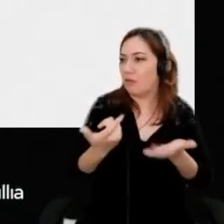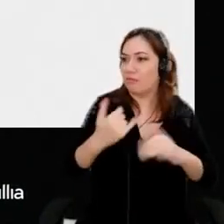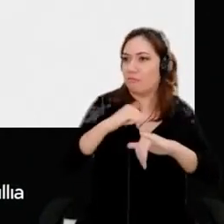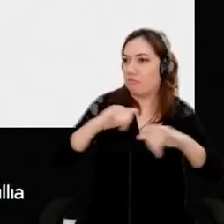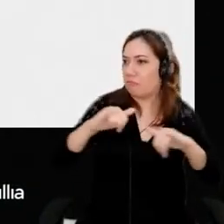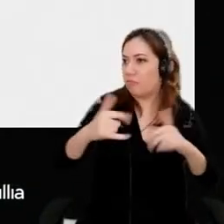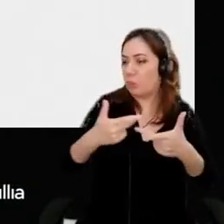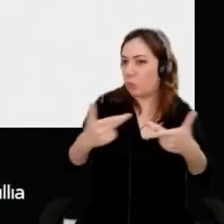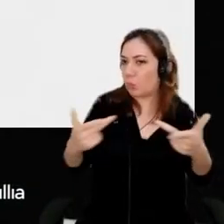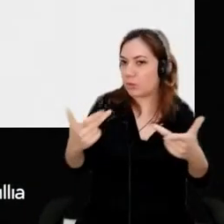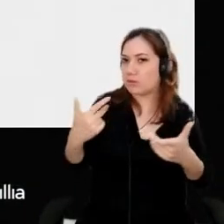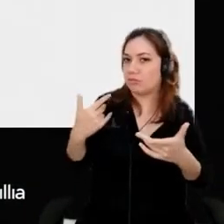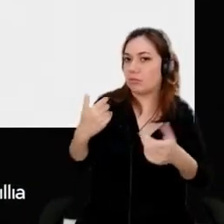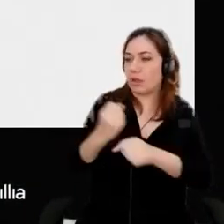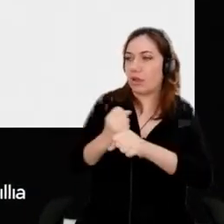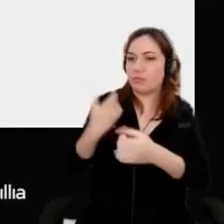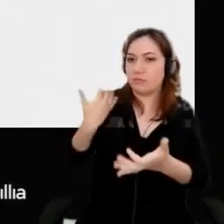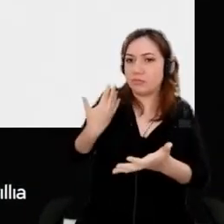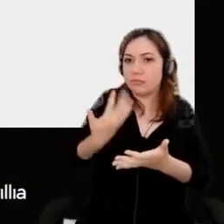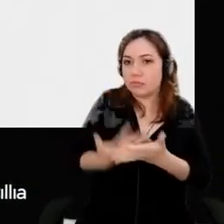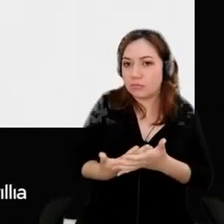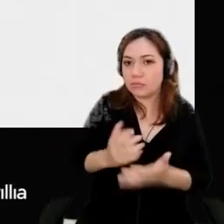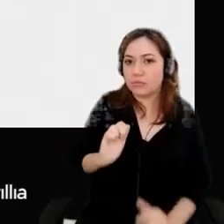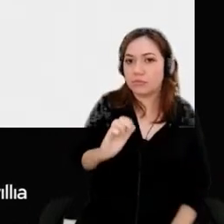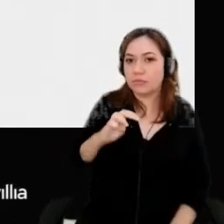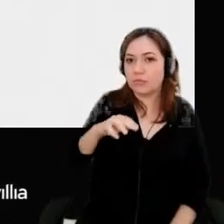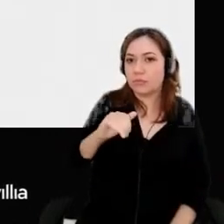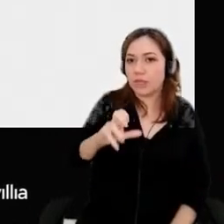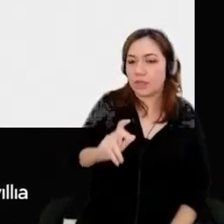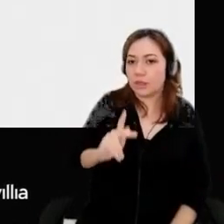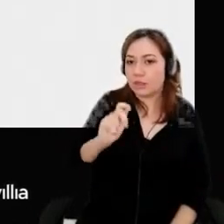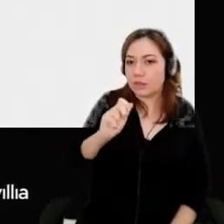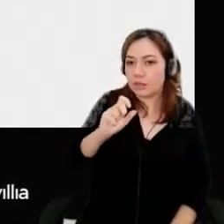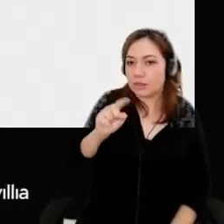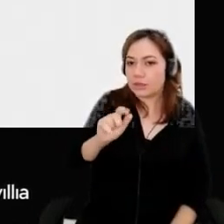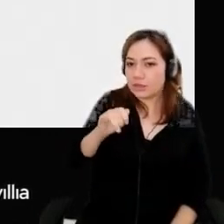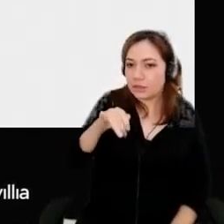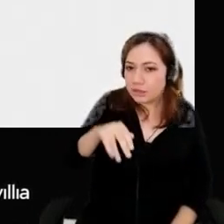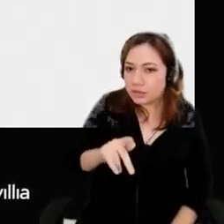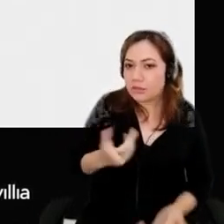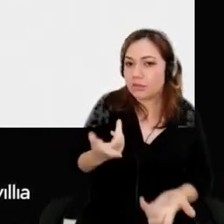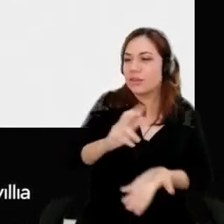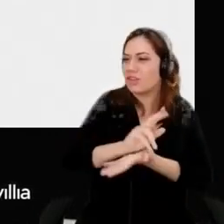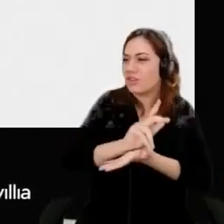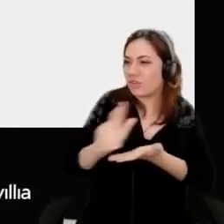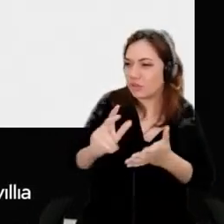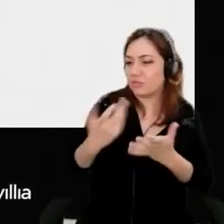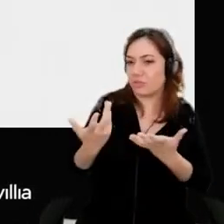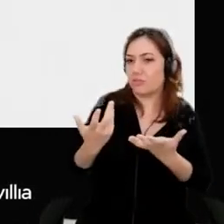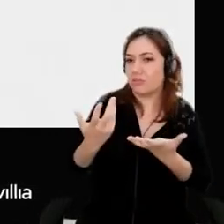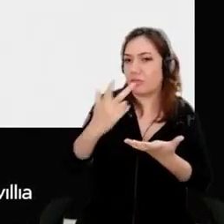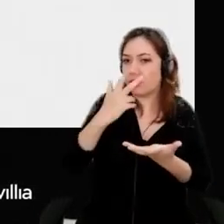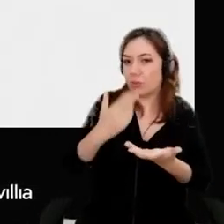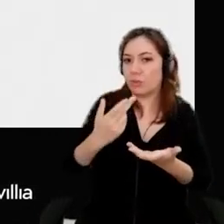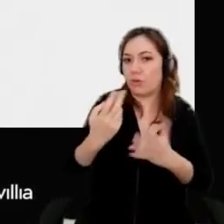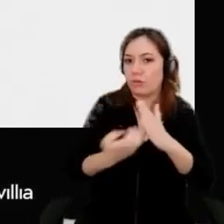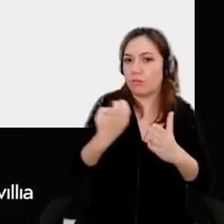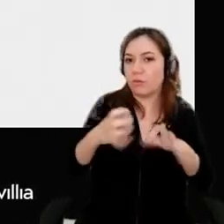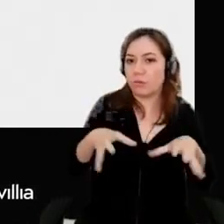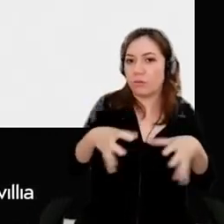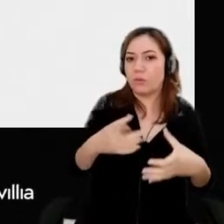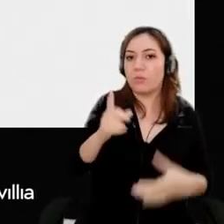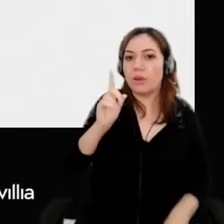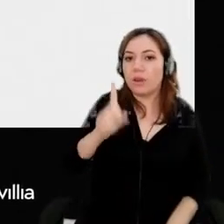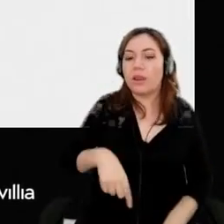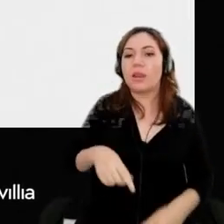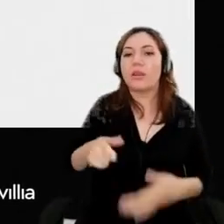McKinsey, Bain, BCG, all global consultancy groups, they're releasing papers, Deloitte, right, telling us, well, we